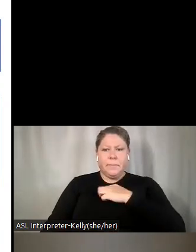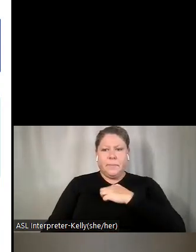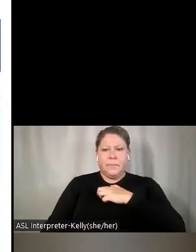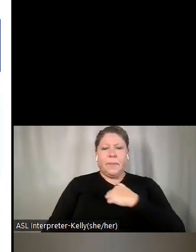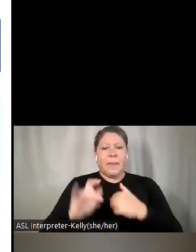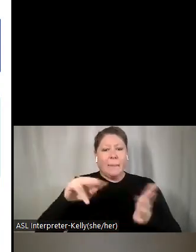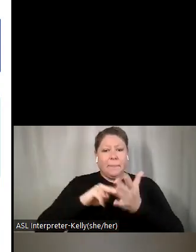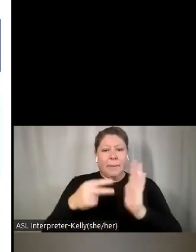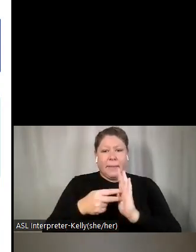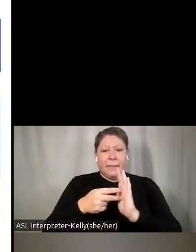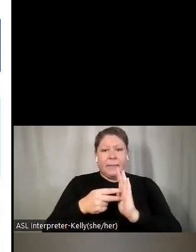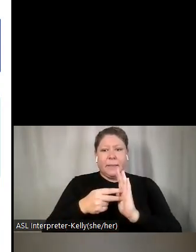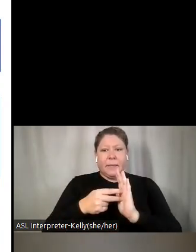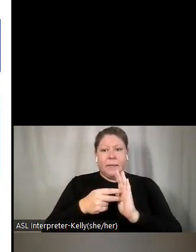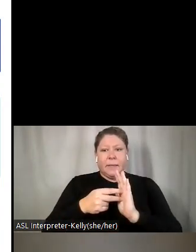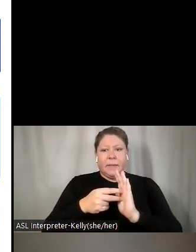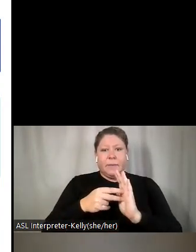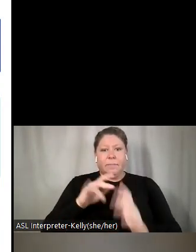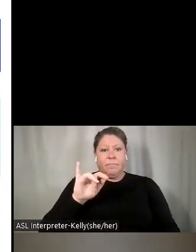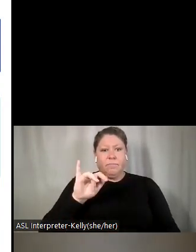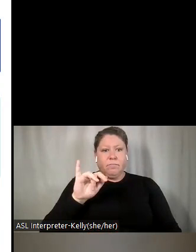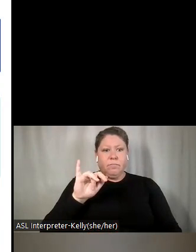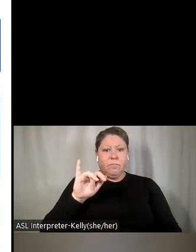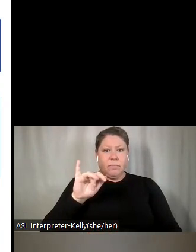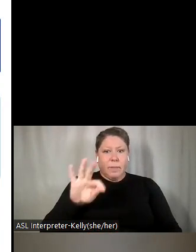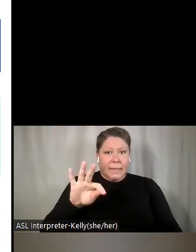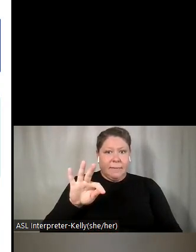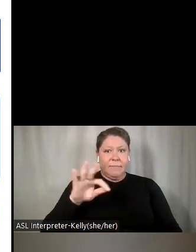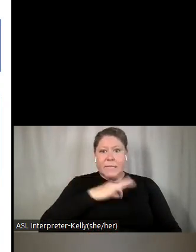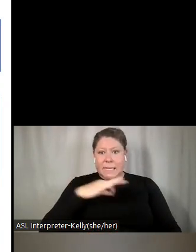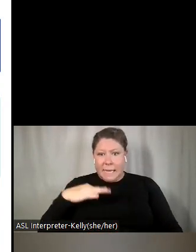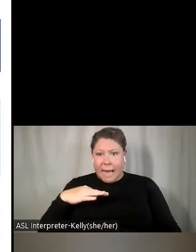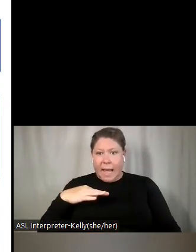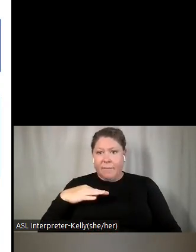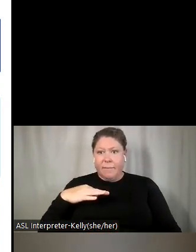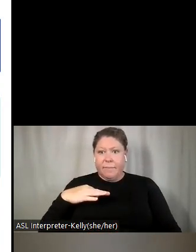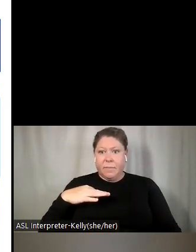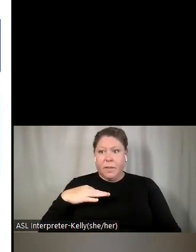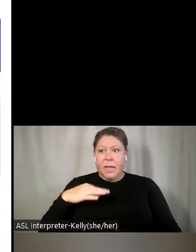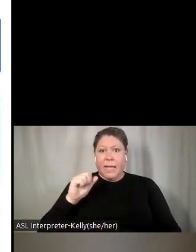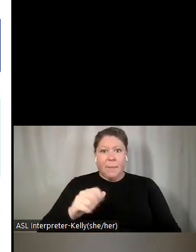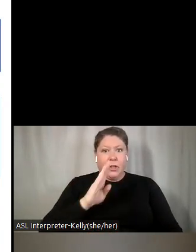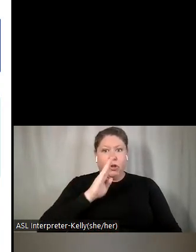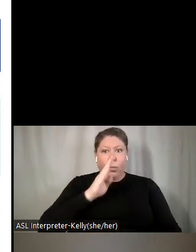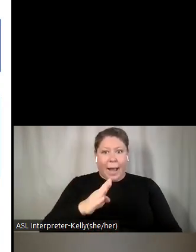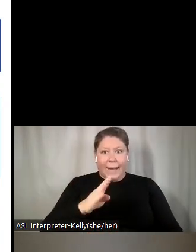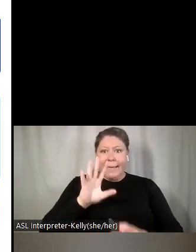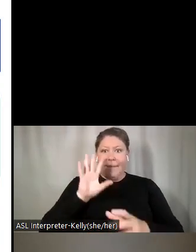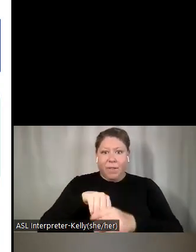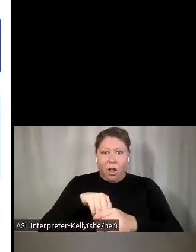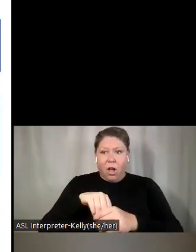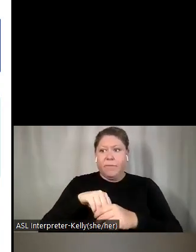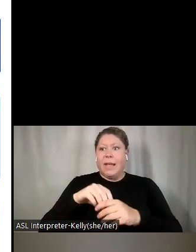you can get your staff and our staff across CDPH to be directly engaged with problem solving on a